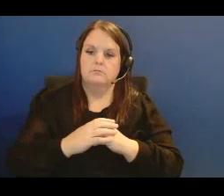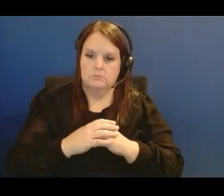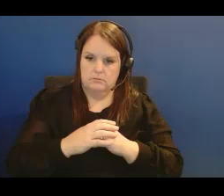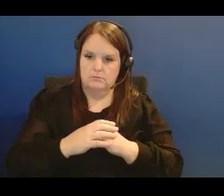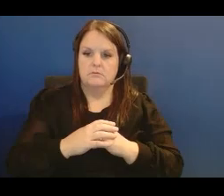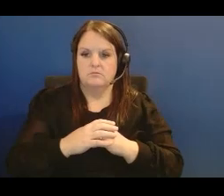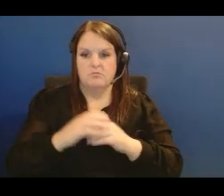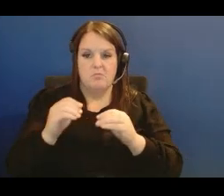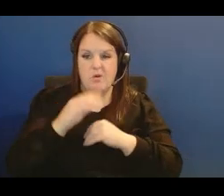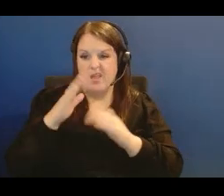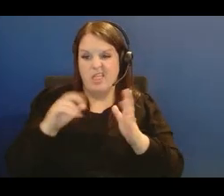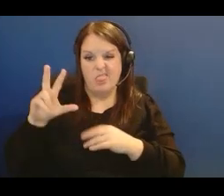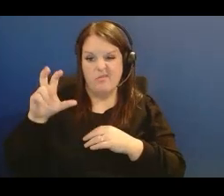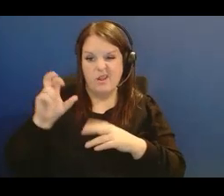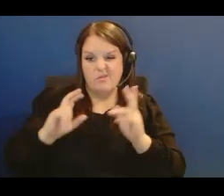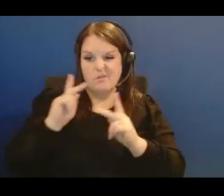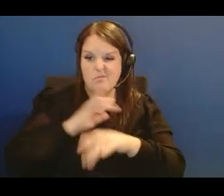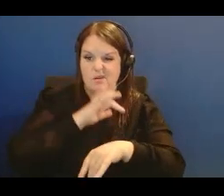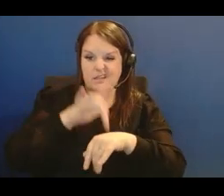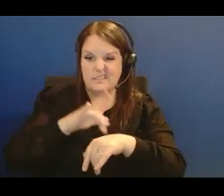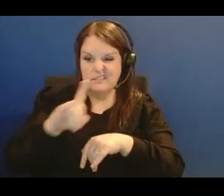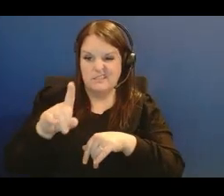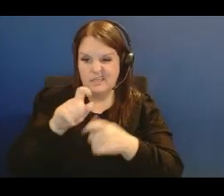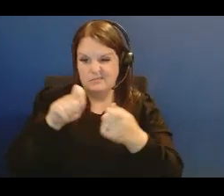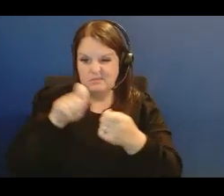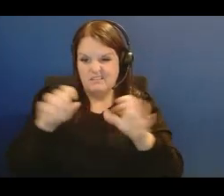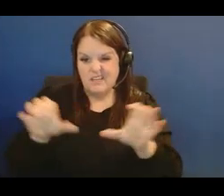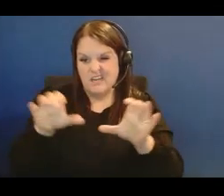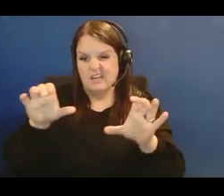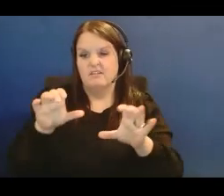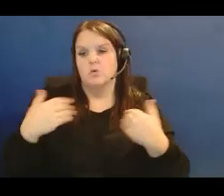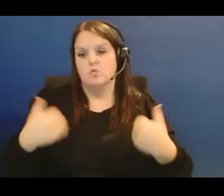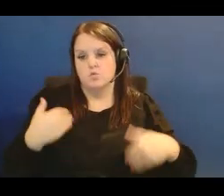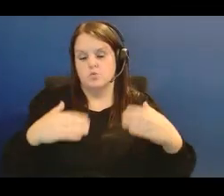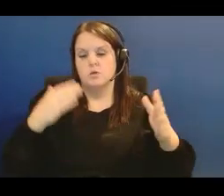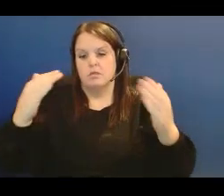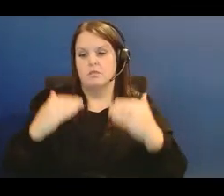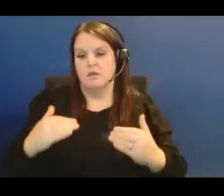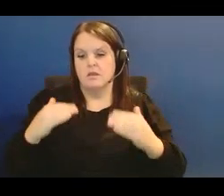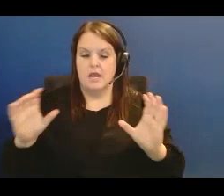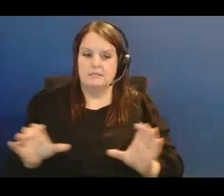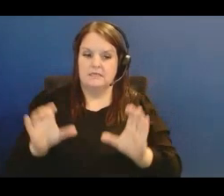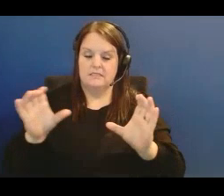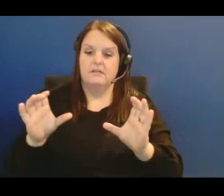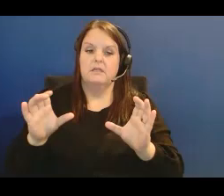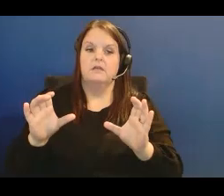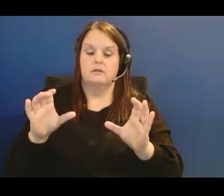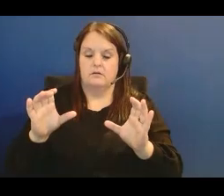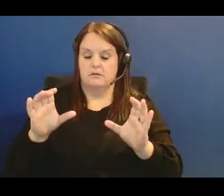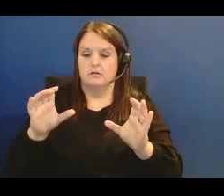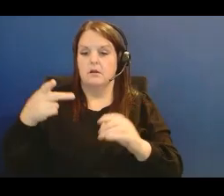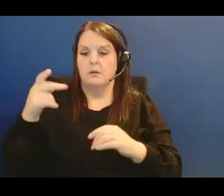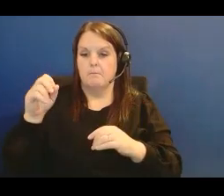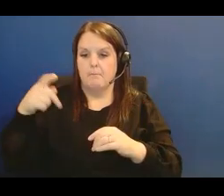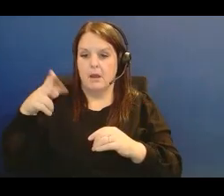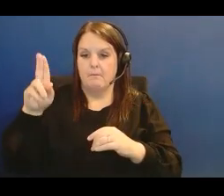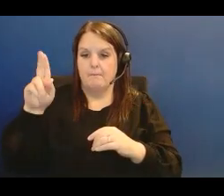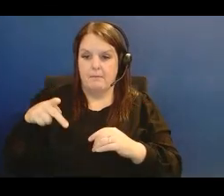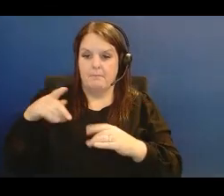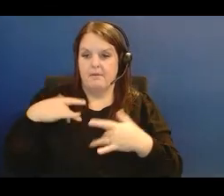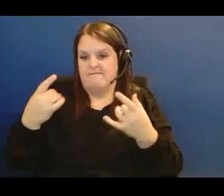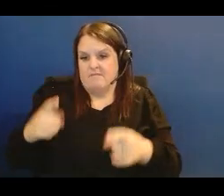Over 300 individuals attended that particular activity. The next activity is a pop-up event.